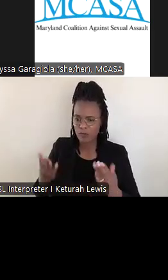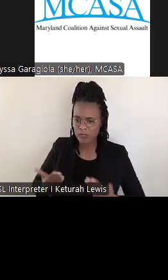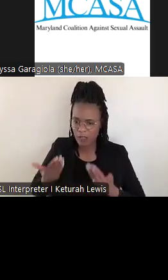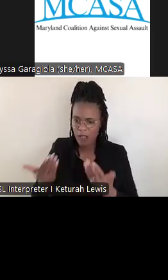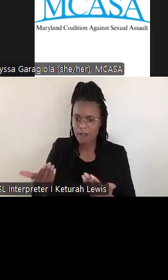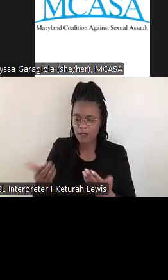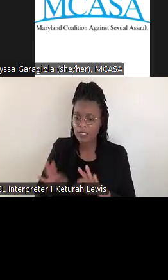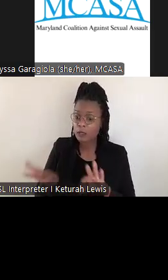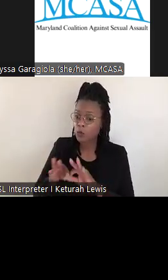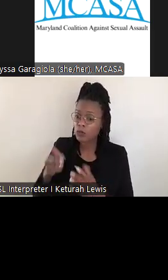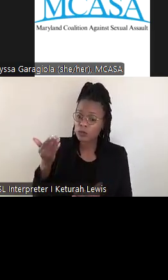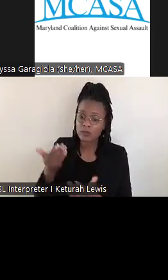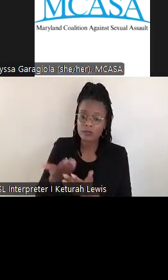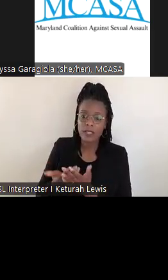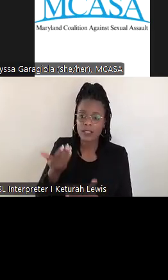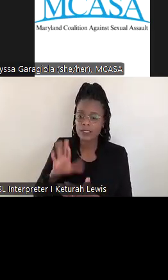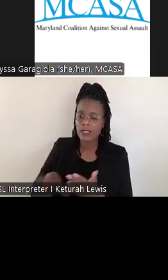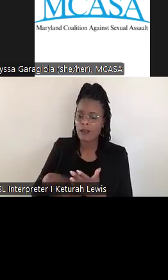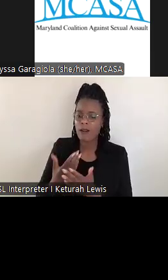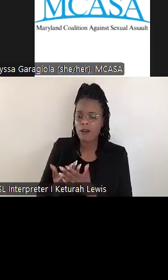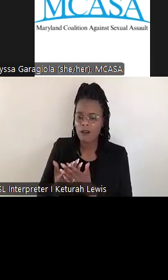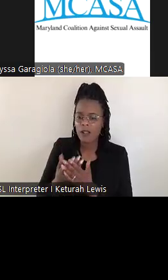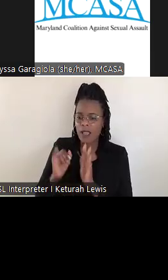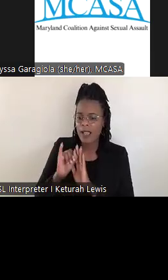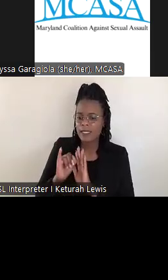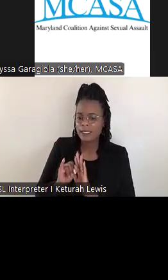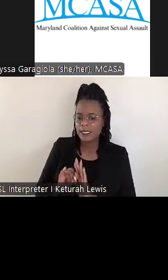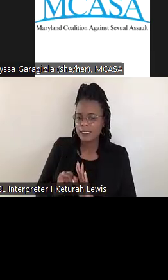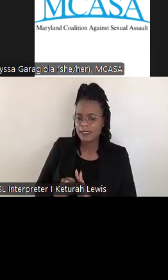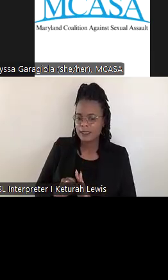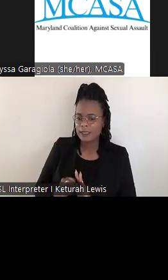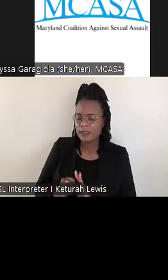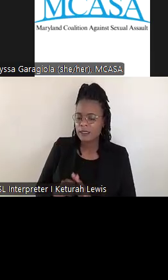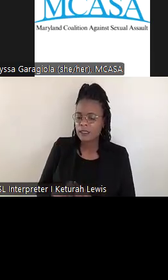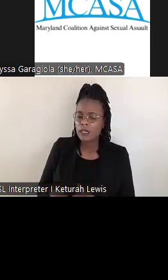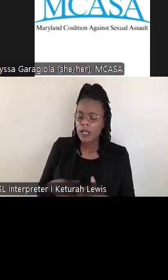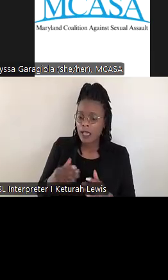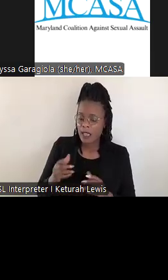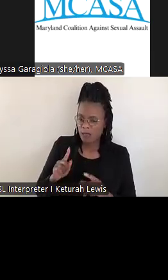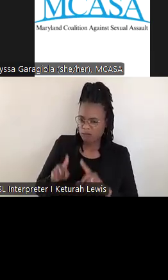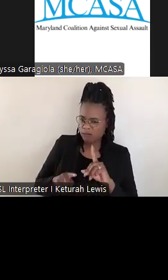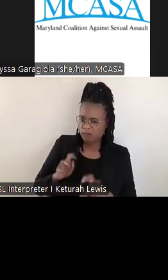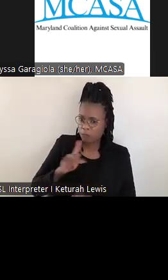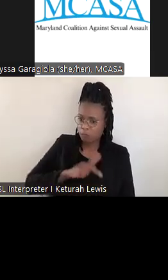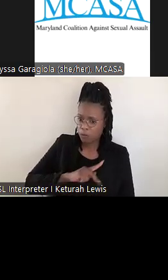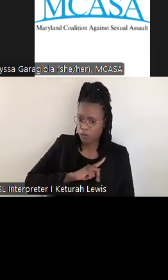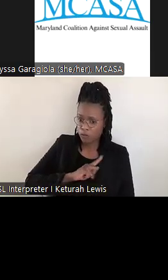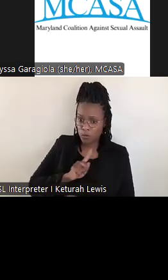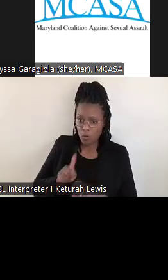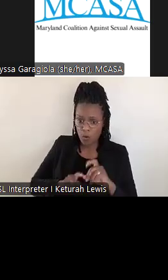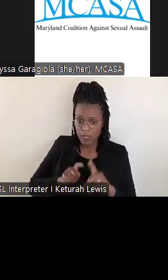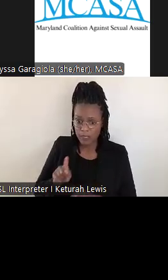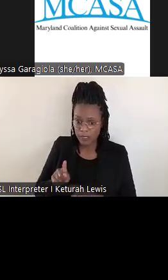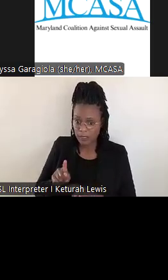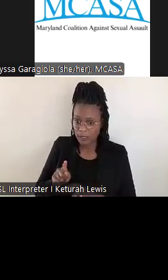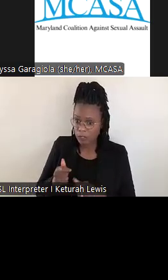validate all identities that are coming through your door. You don't want to ask personal questions that aren't pertinent to that person's situation just because you're